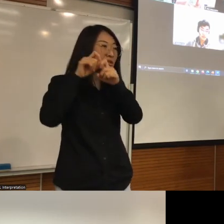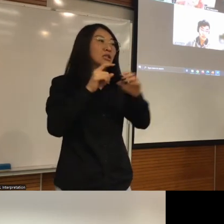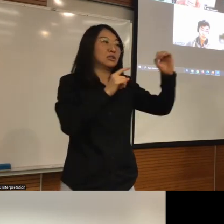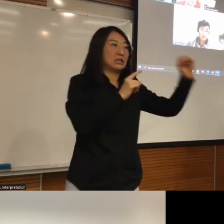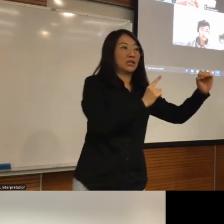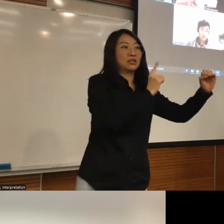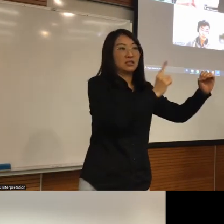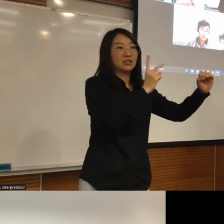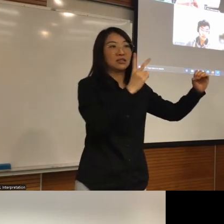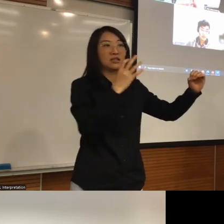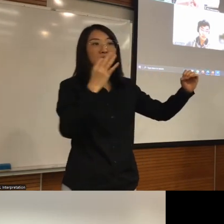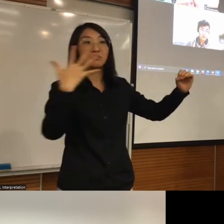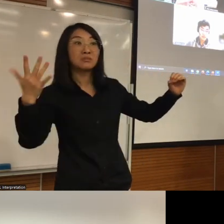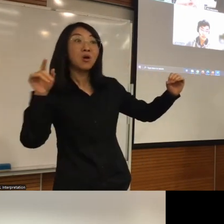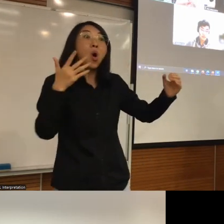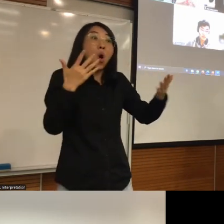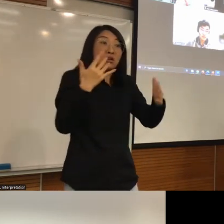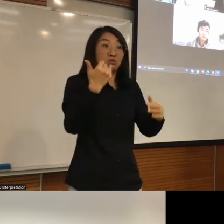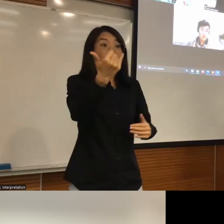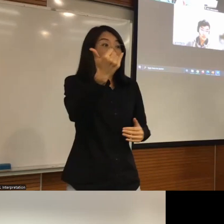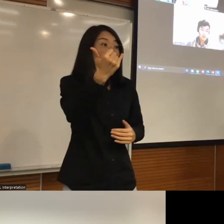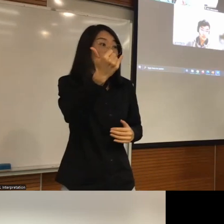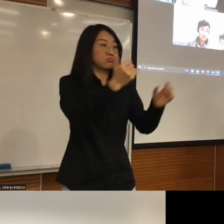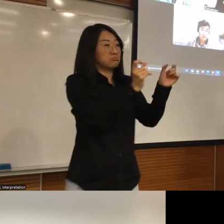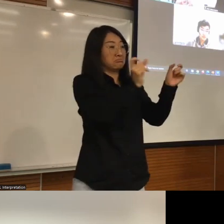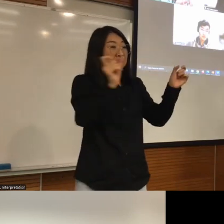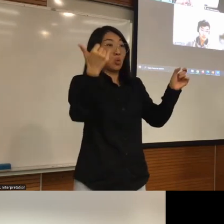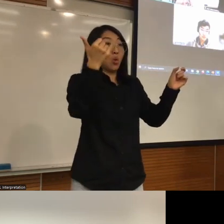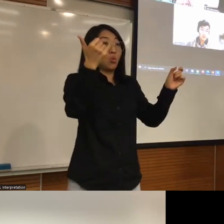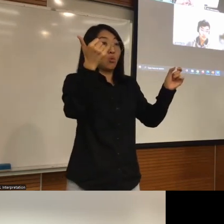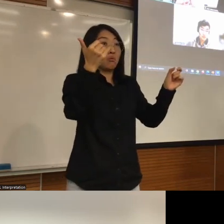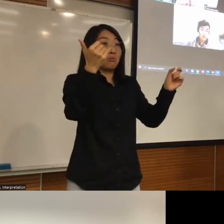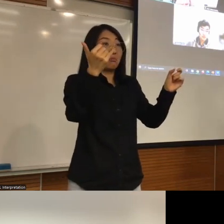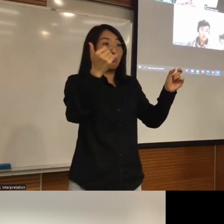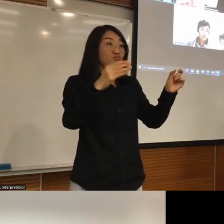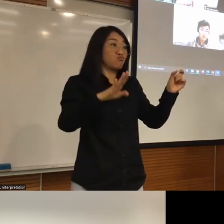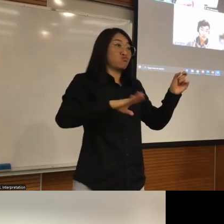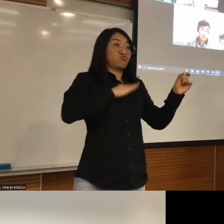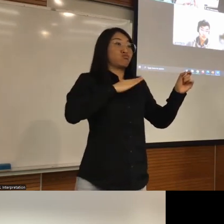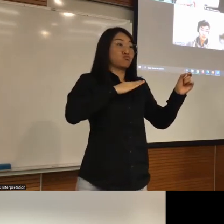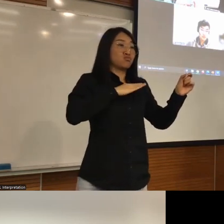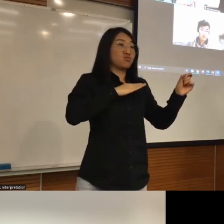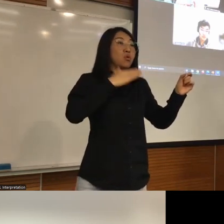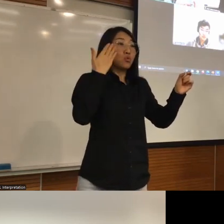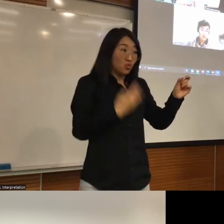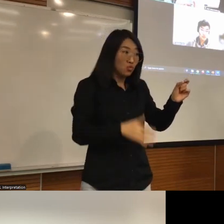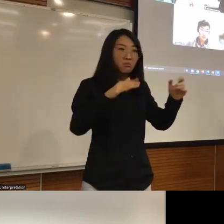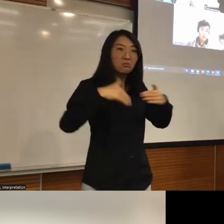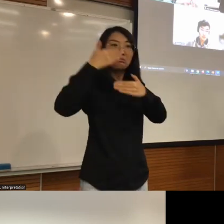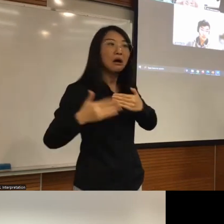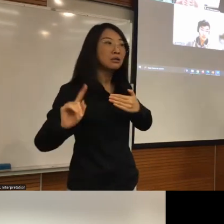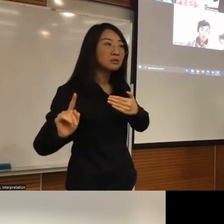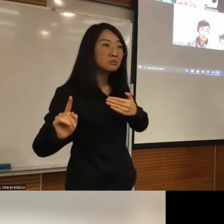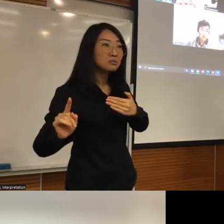2, 3, 4, 5, probably not more than 6 or 7. And then you see with a certain cognitive load, what happens? Are